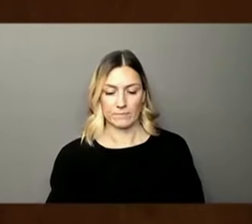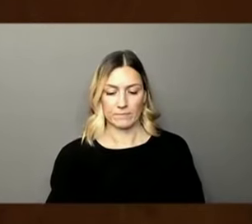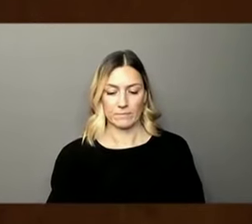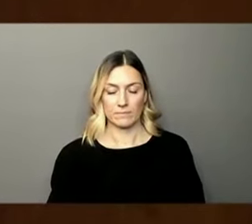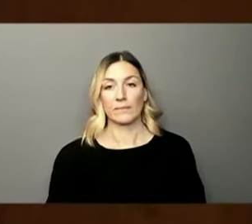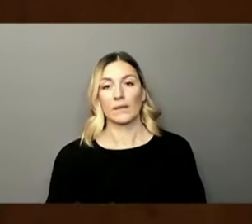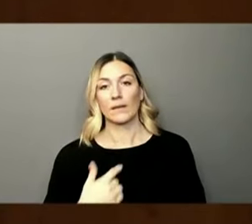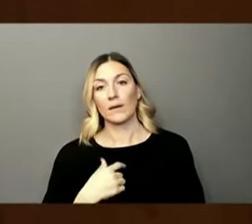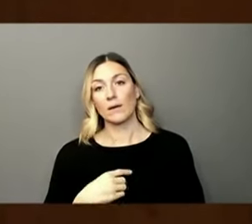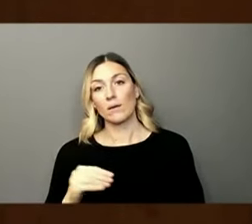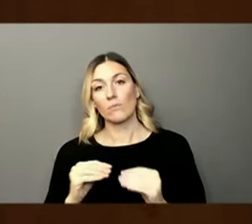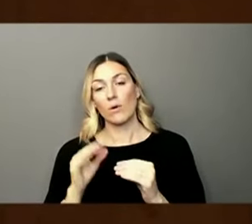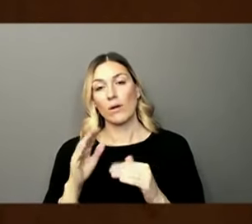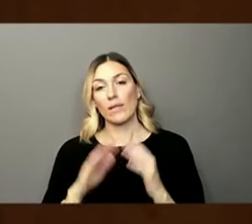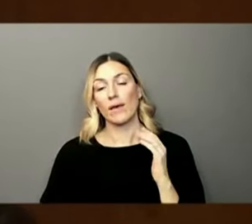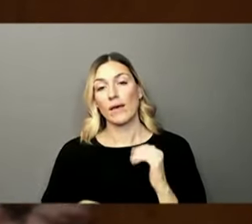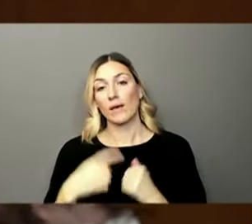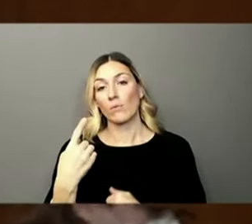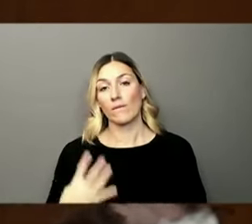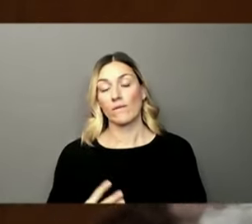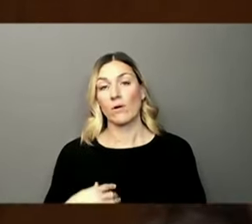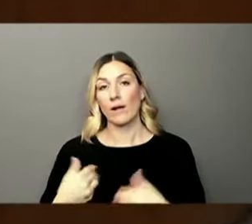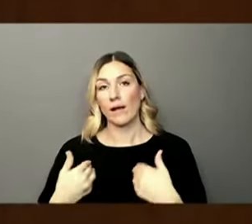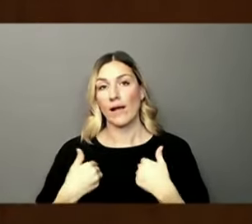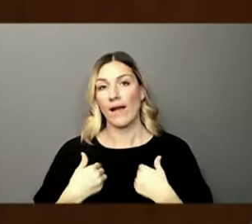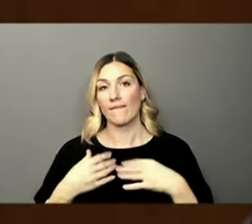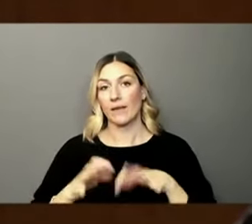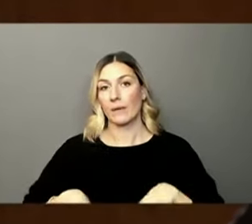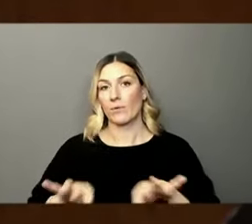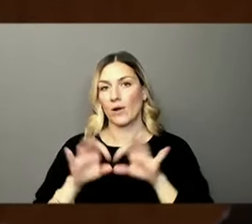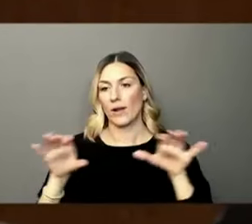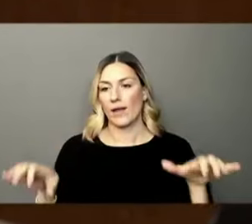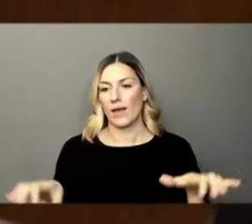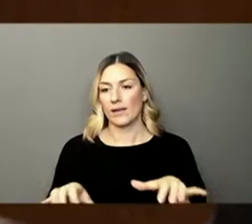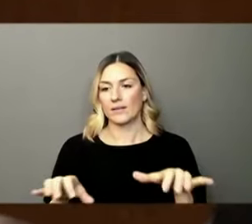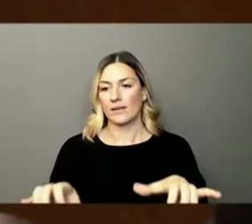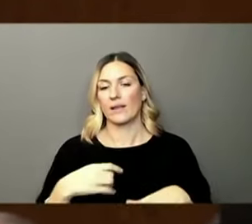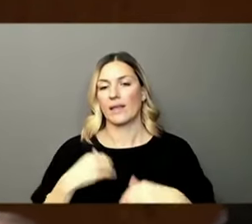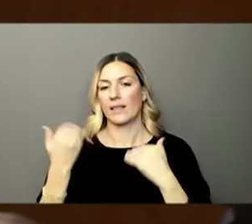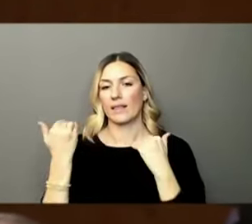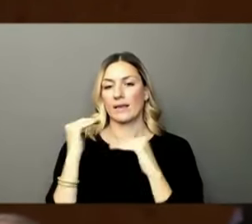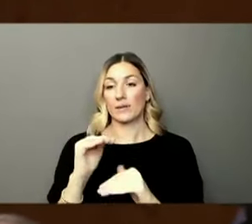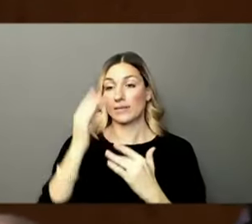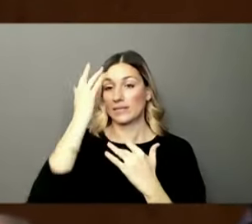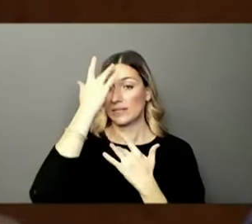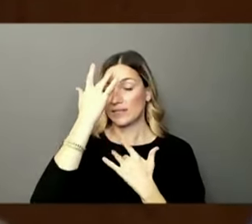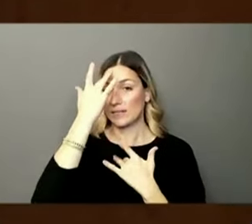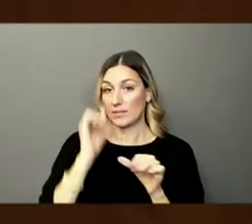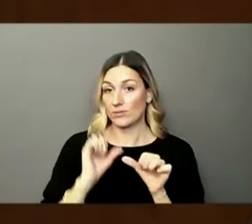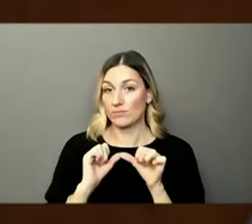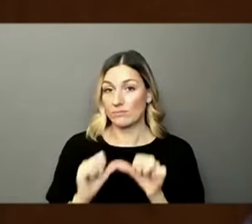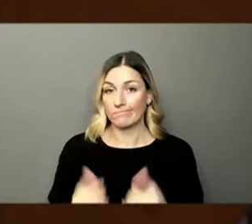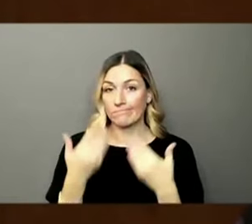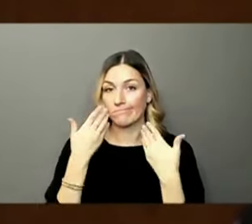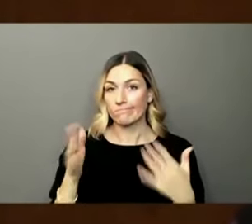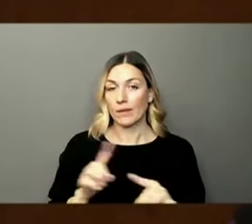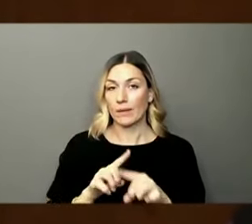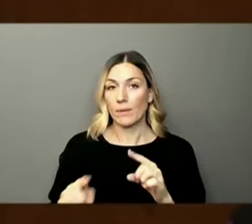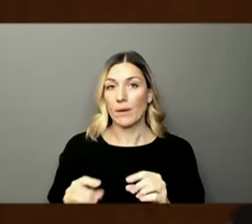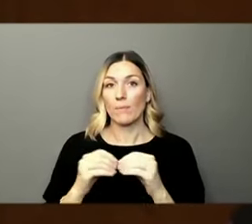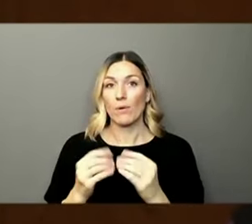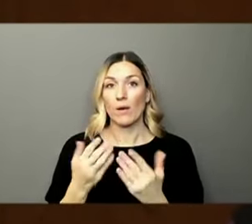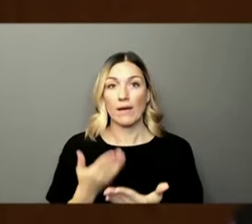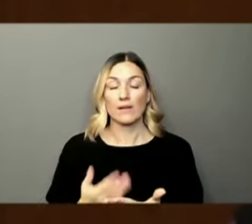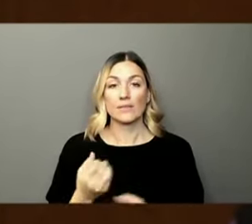a quarter of long haulers suffer from significant activity limitations. Disease duration remains unknown. However, mounting evidence supports